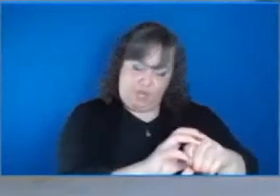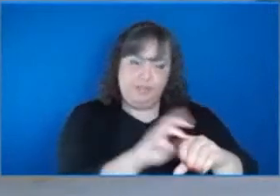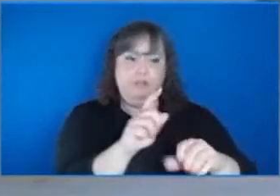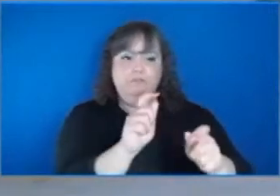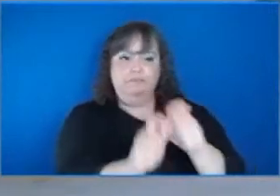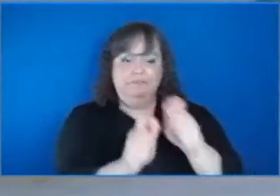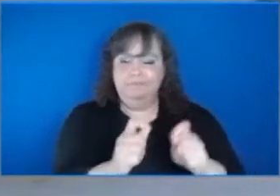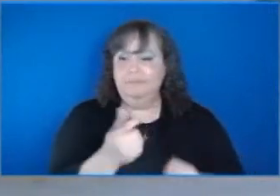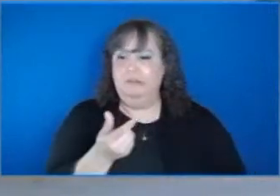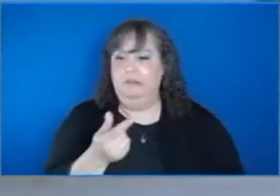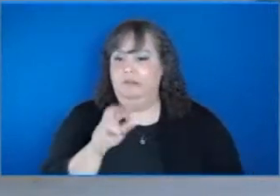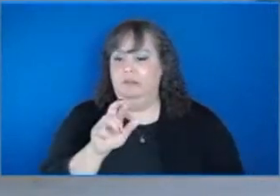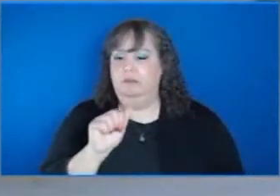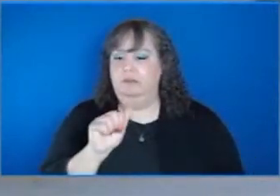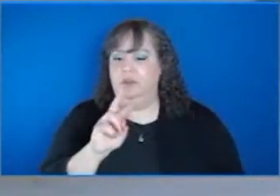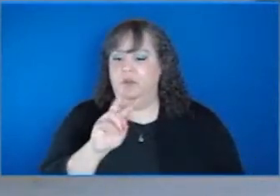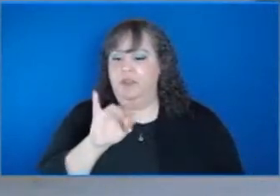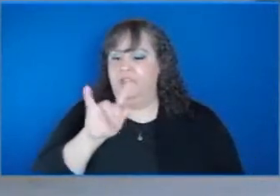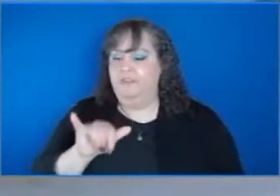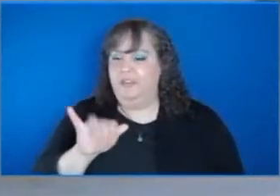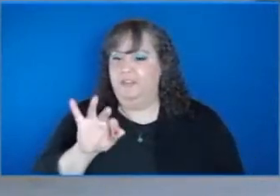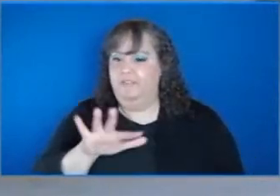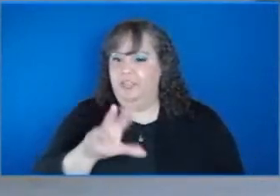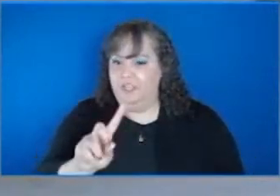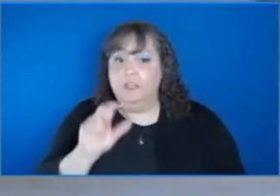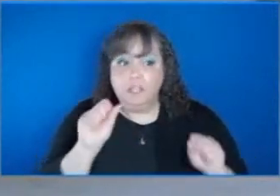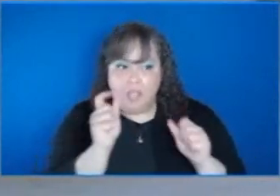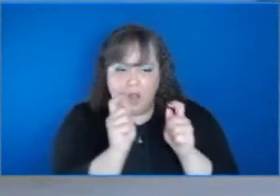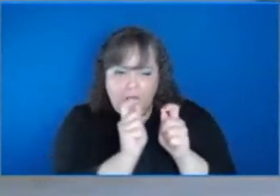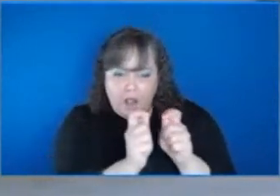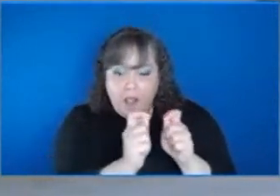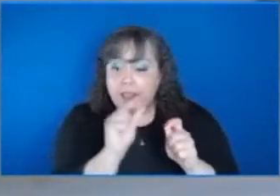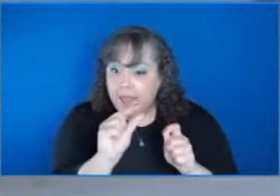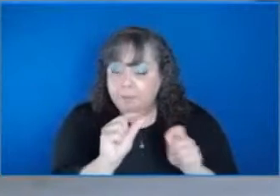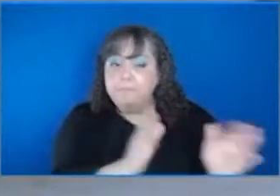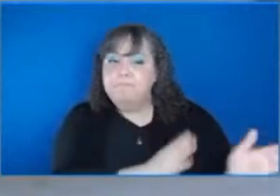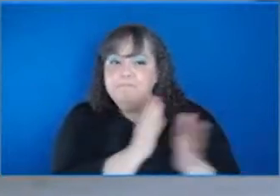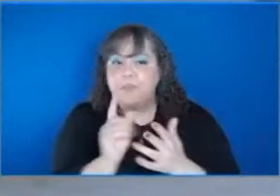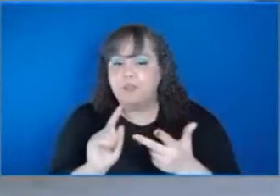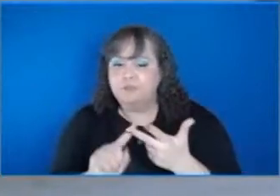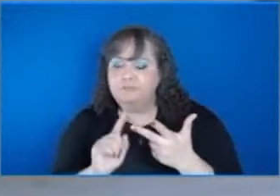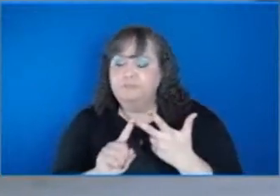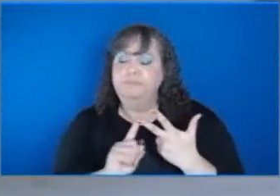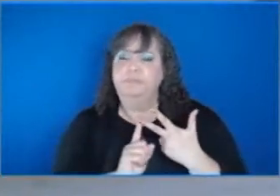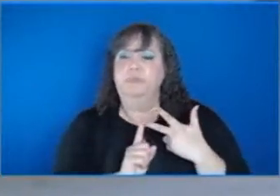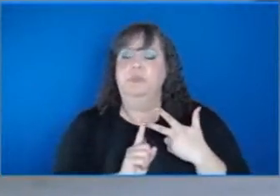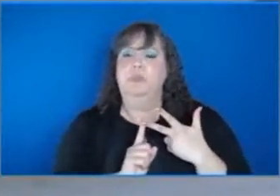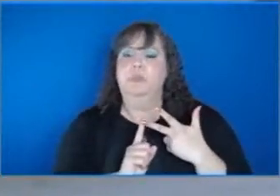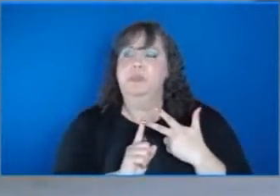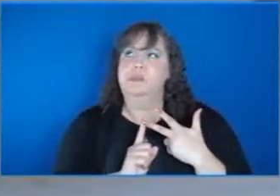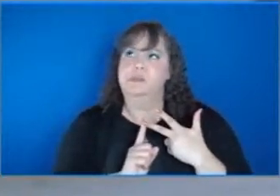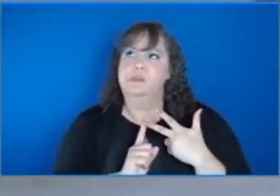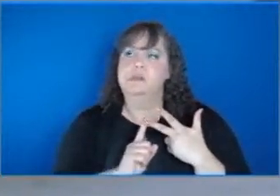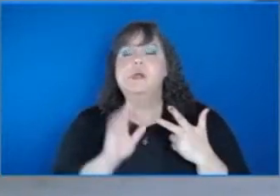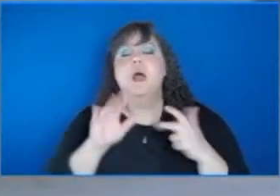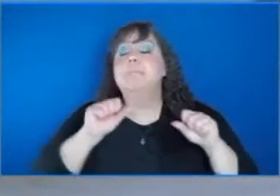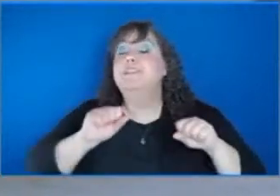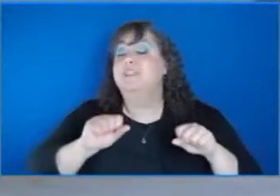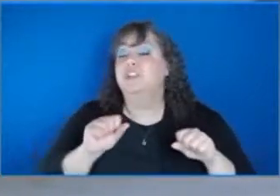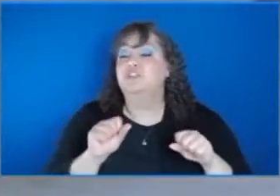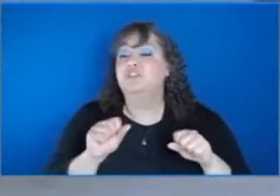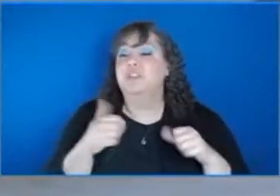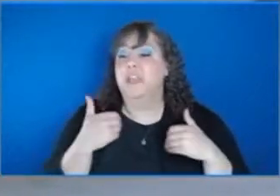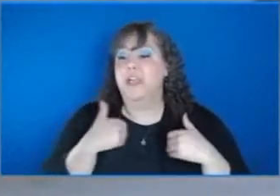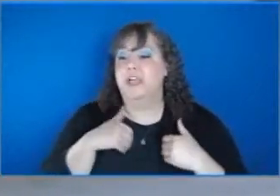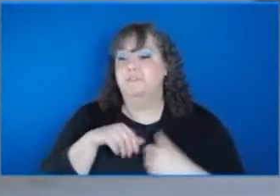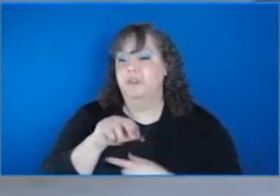so it's possible to actually change that a little bit. Another thought that's been out there is to potentially take a nuclear device